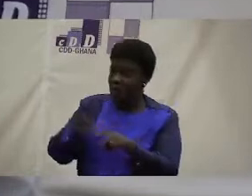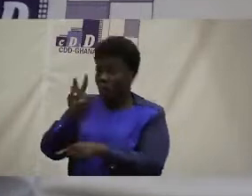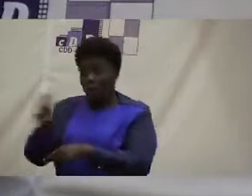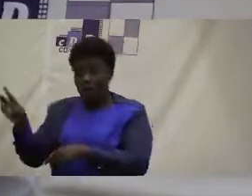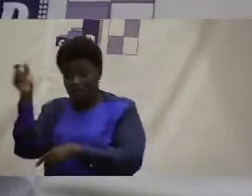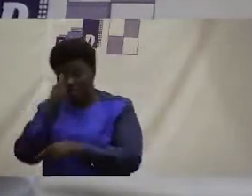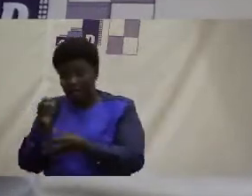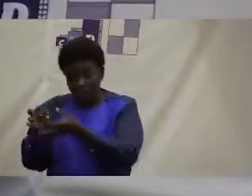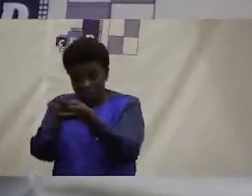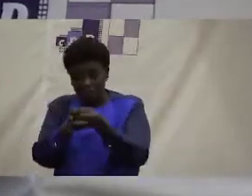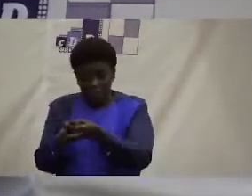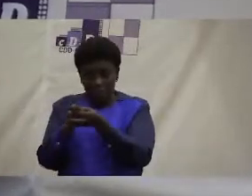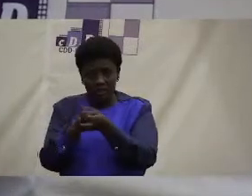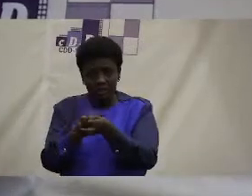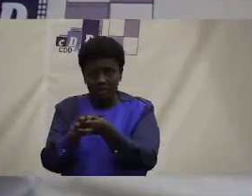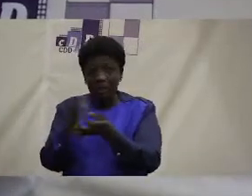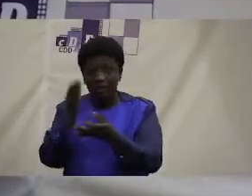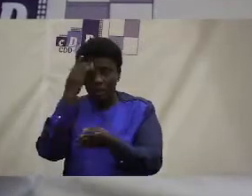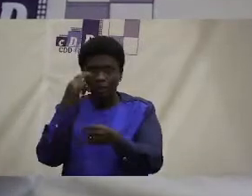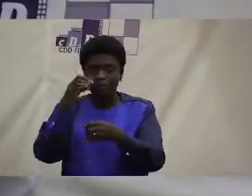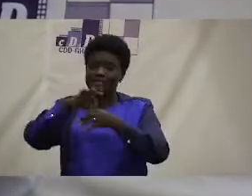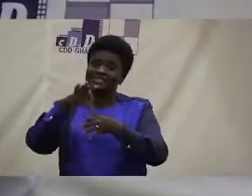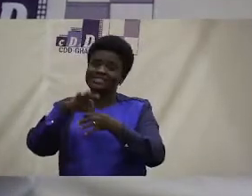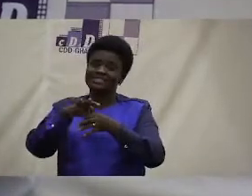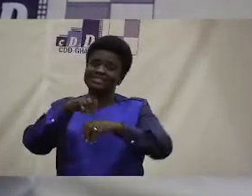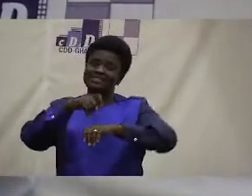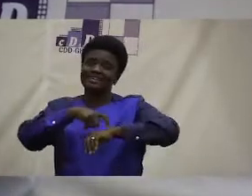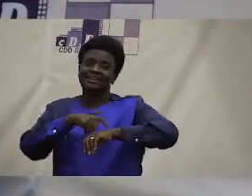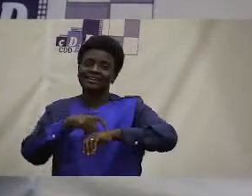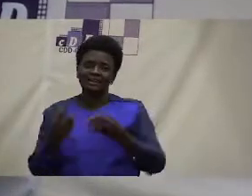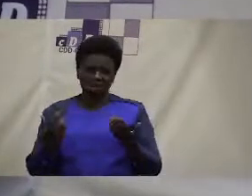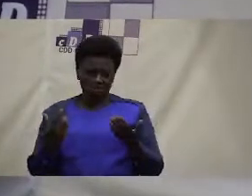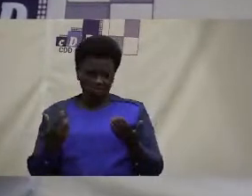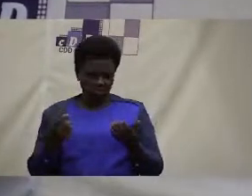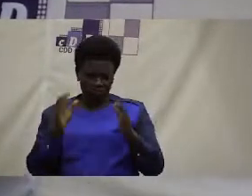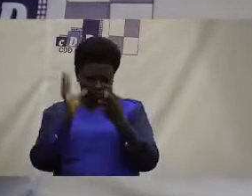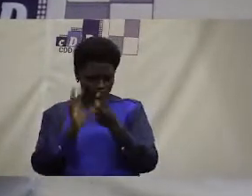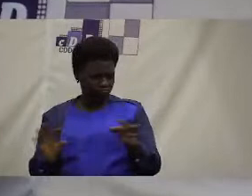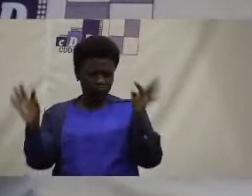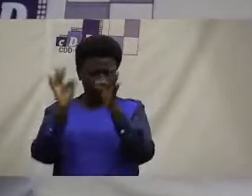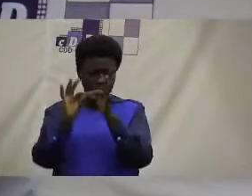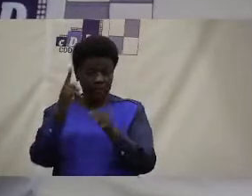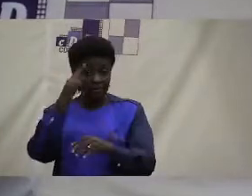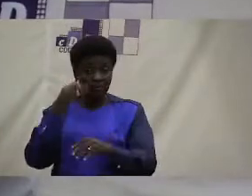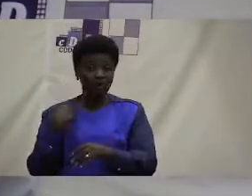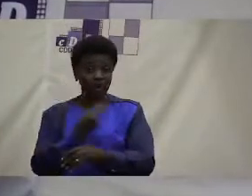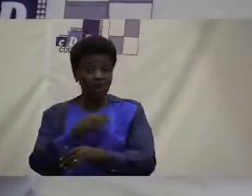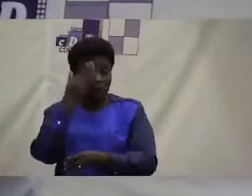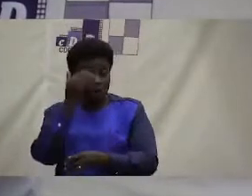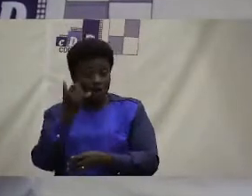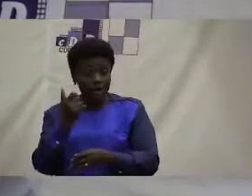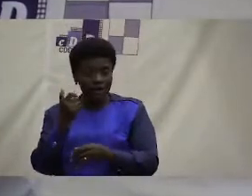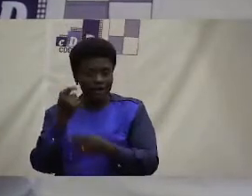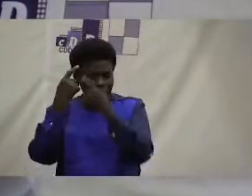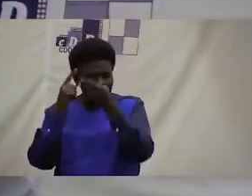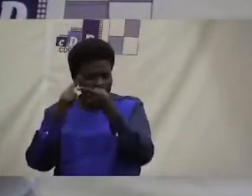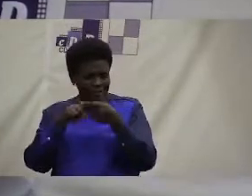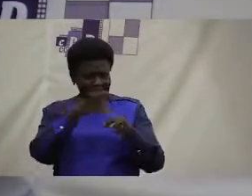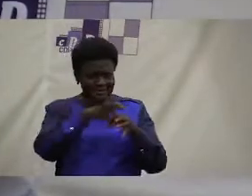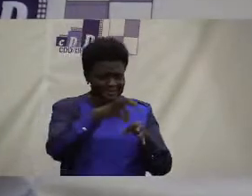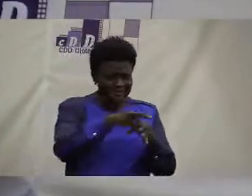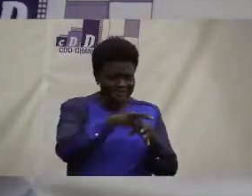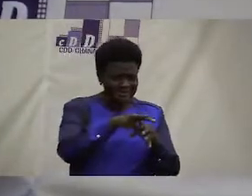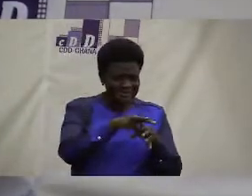Africa together because it was the election period. And it was very important for us, because considering the elections,